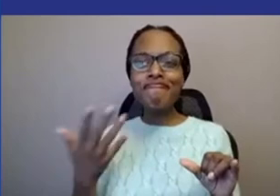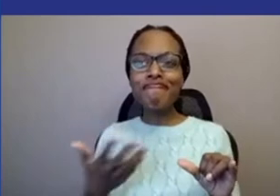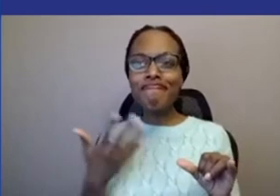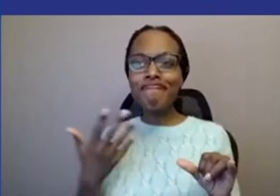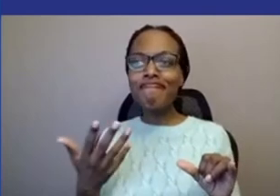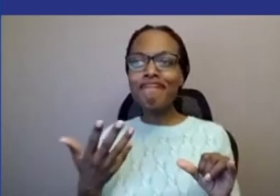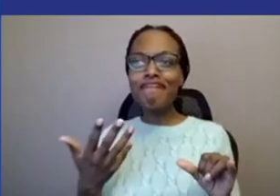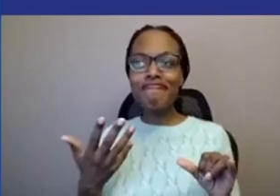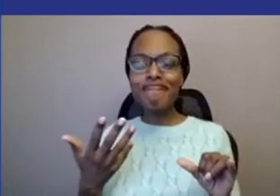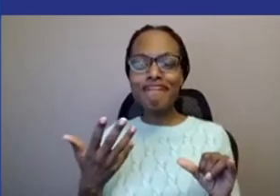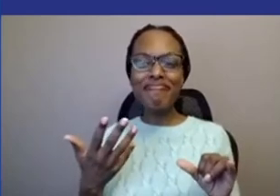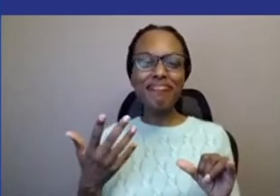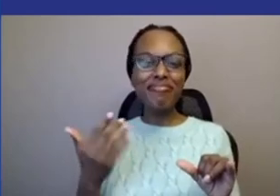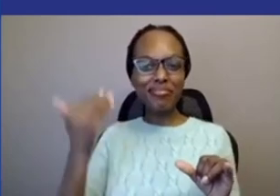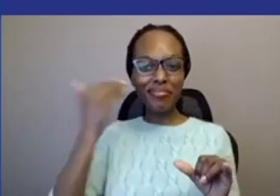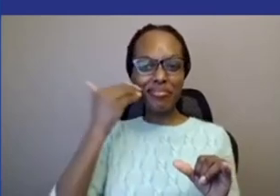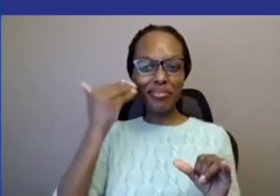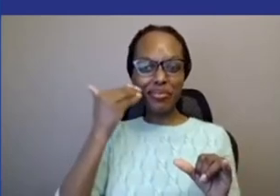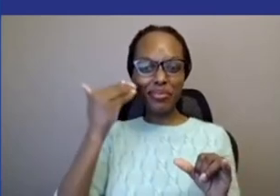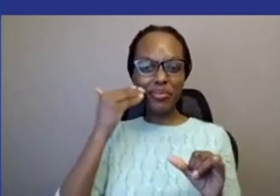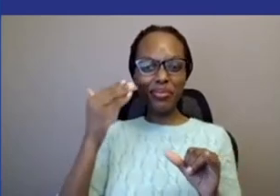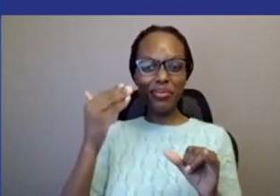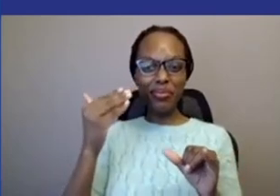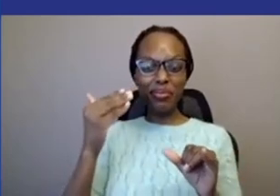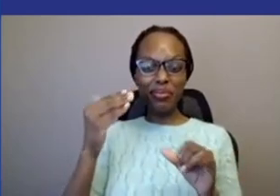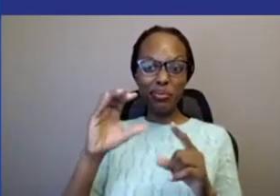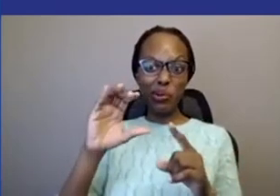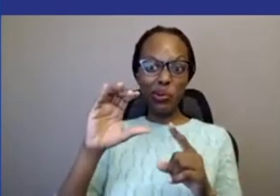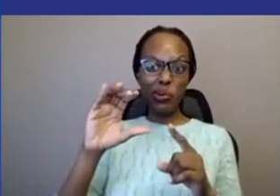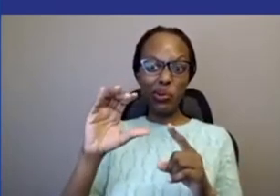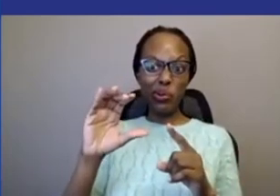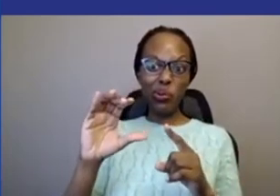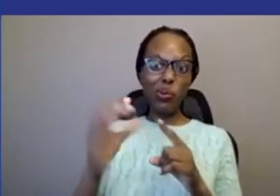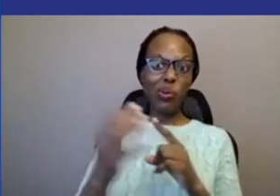swimming upstream against everything that was